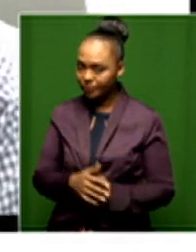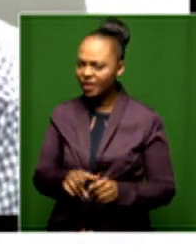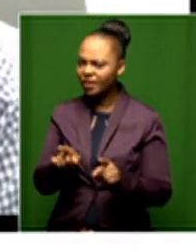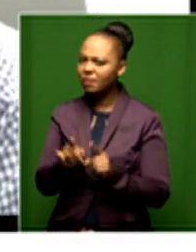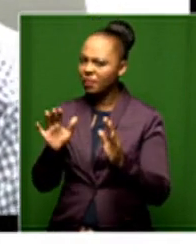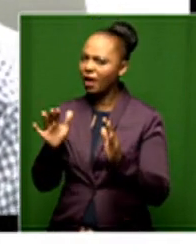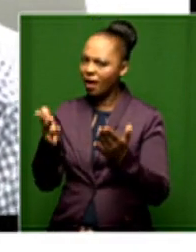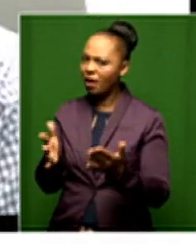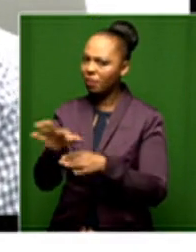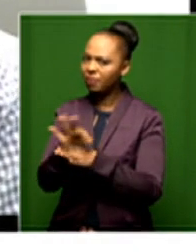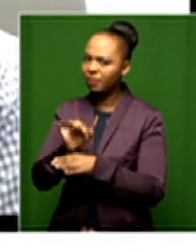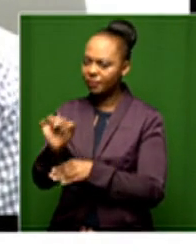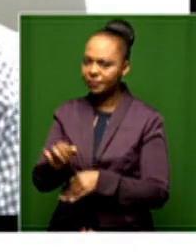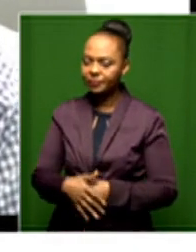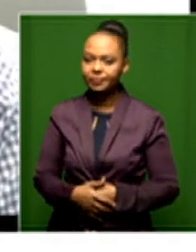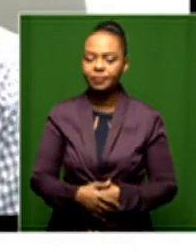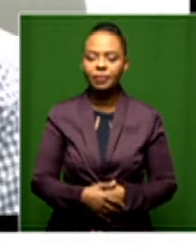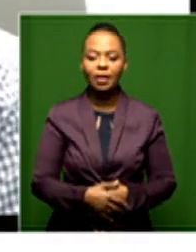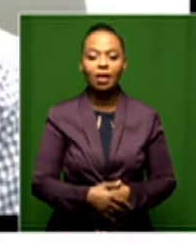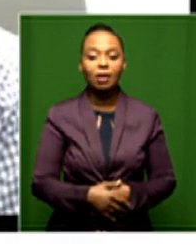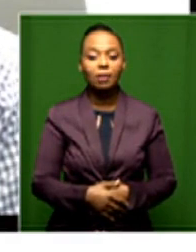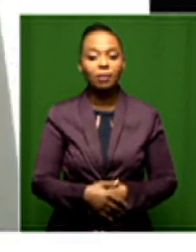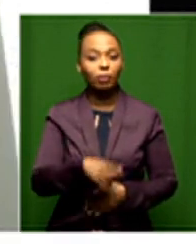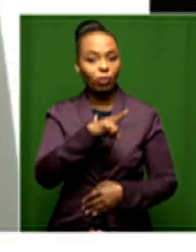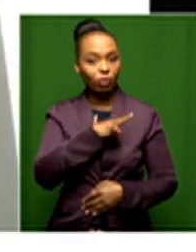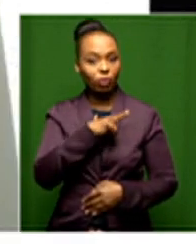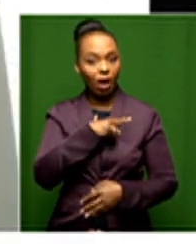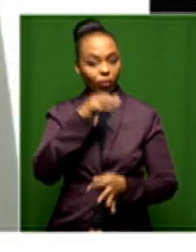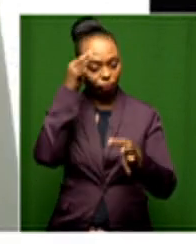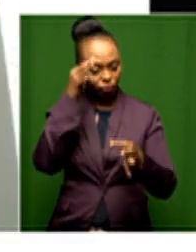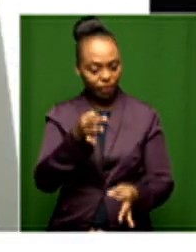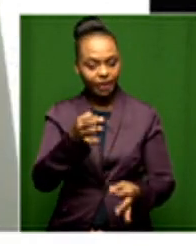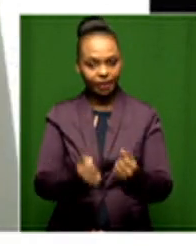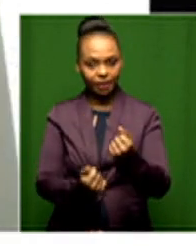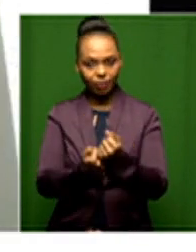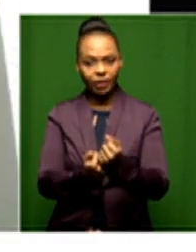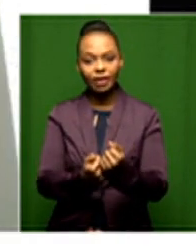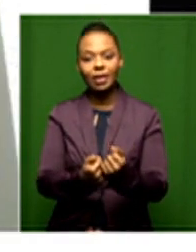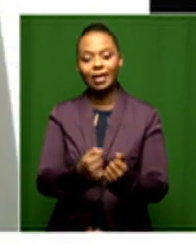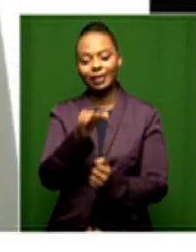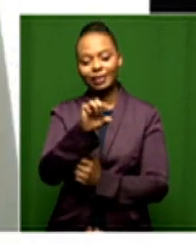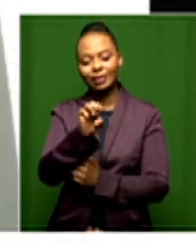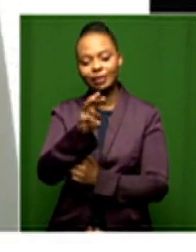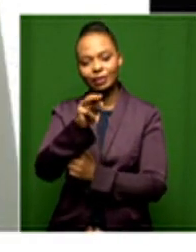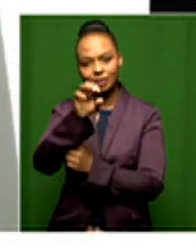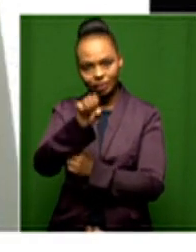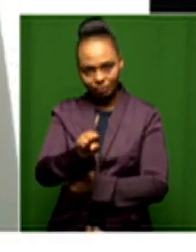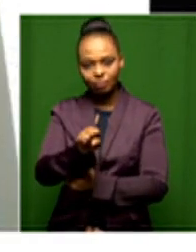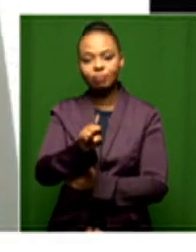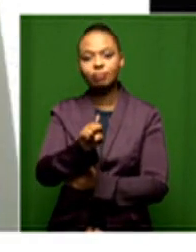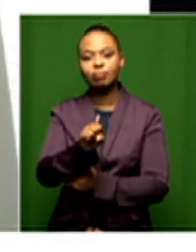Firstly, that support comes out of the fact that as the Government Employees Medical Scheme, we cover